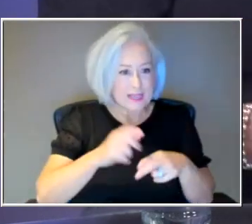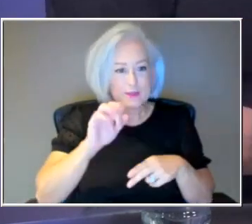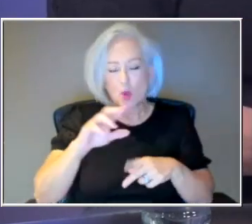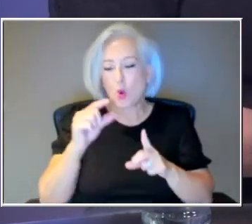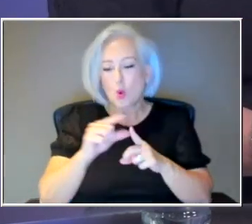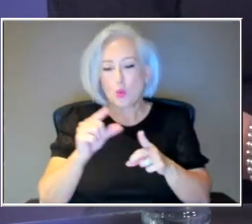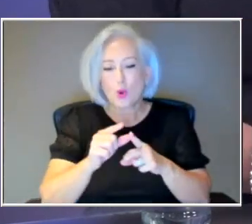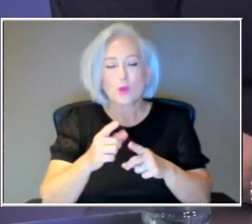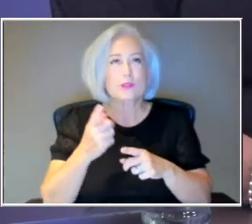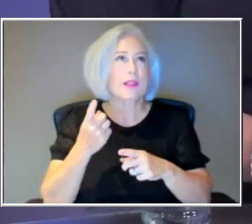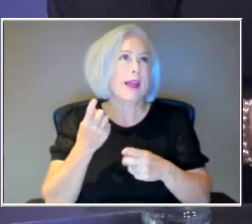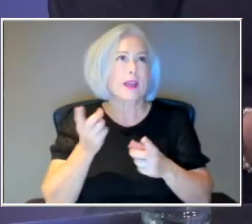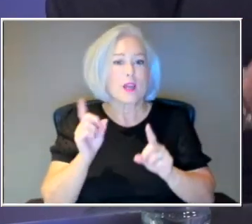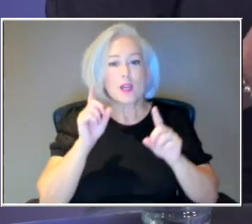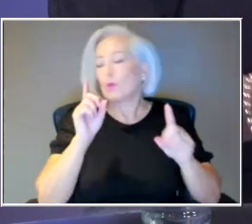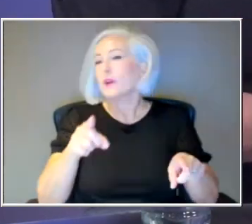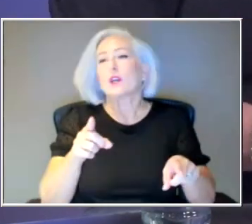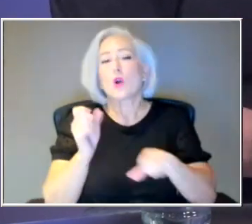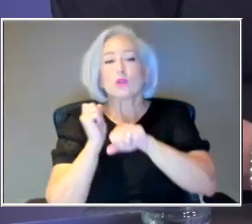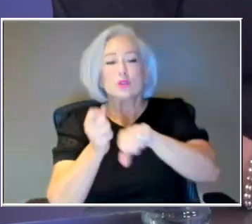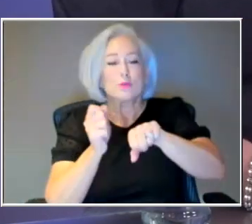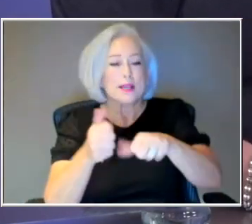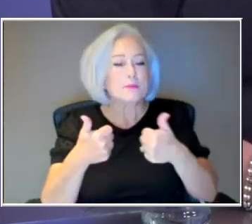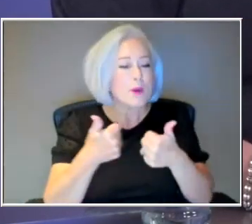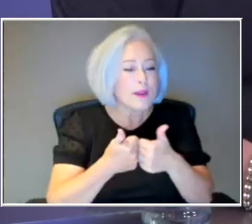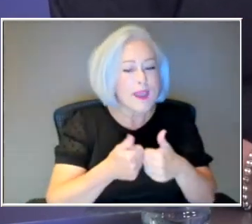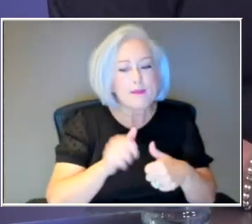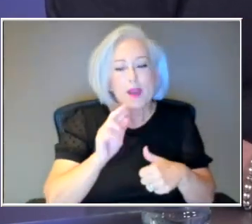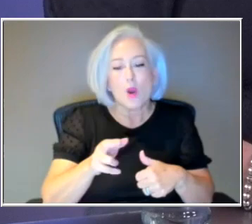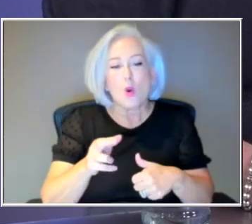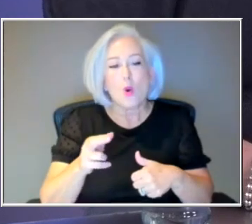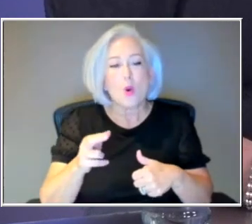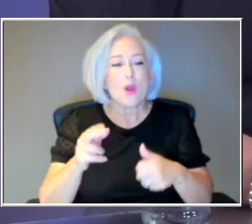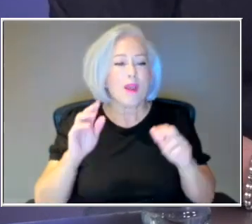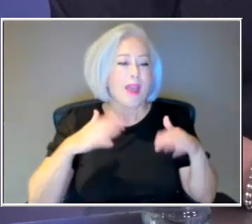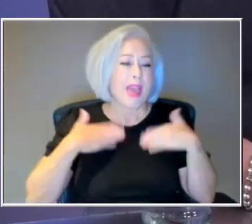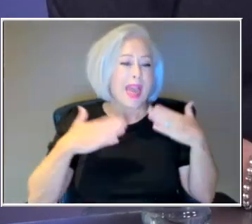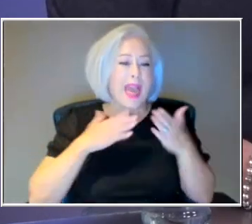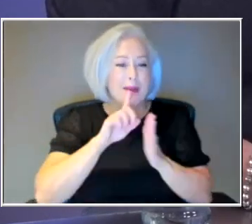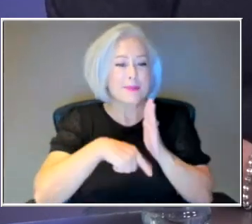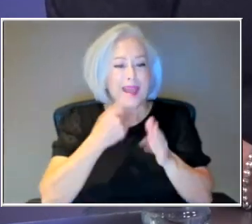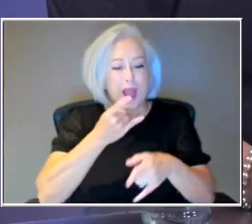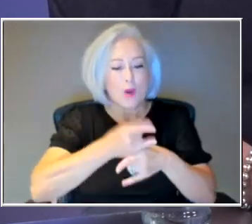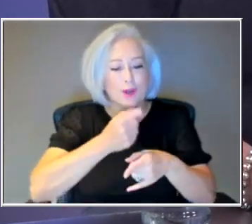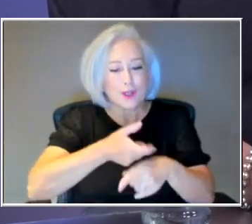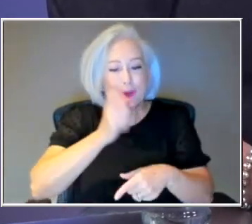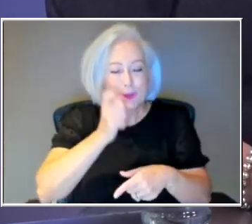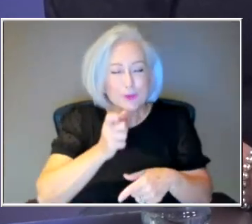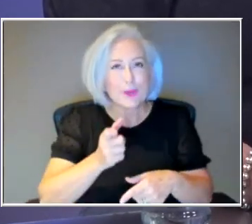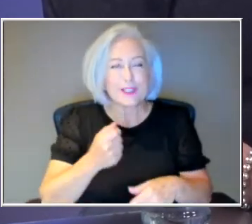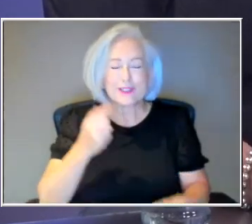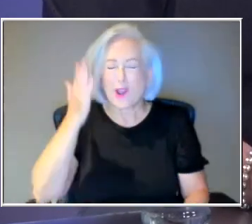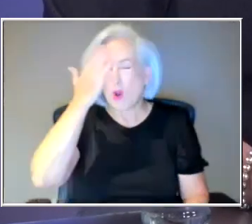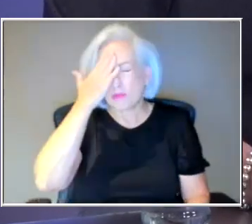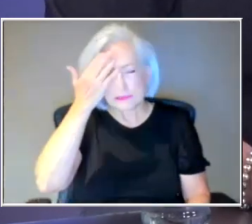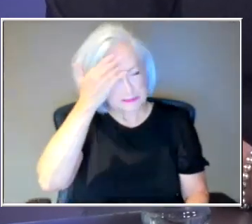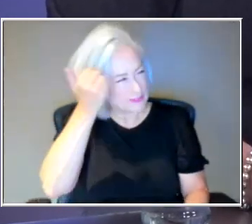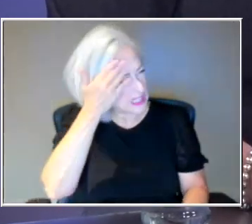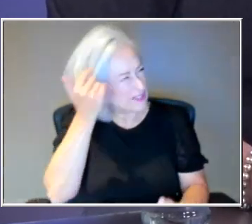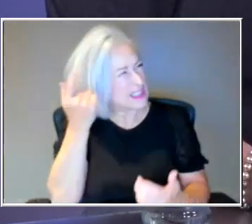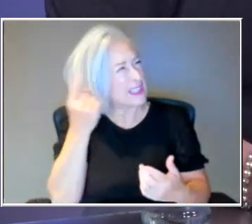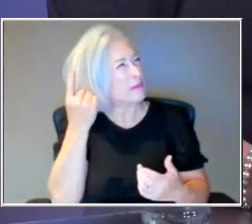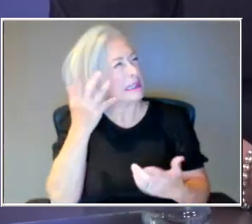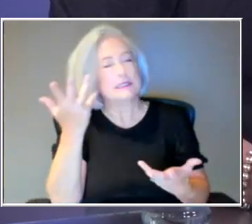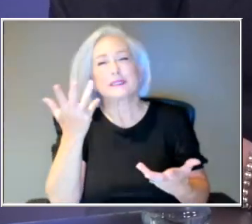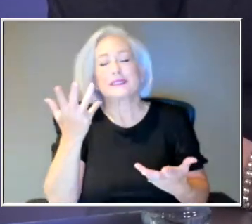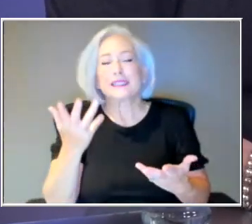or whatever. And so at what point do you stop saying, okay, I'm not going to say that anymore. I'm not going to blame it on that. But it's easy